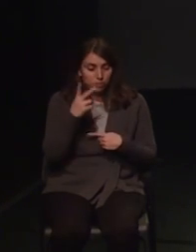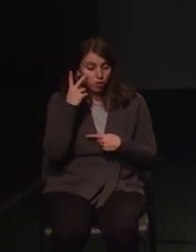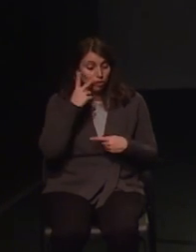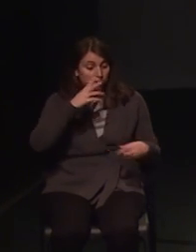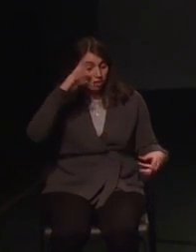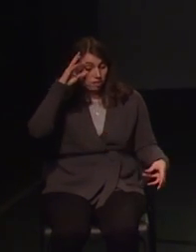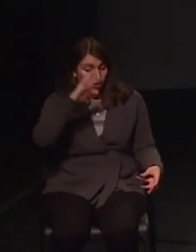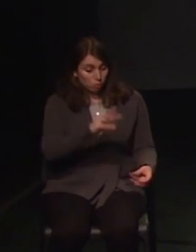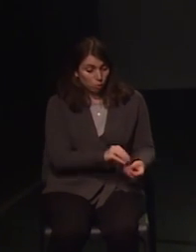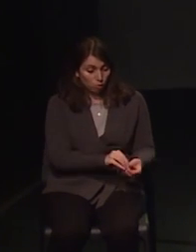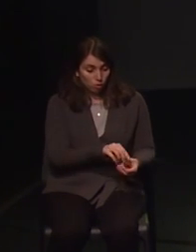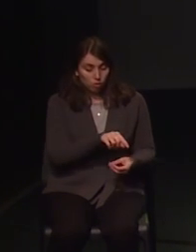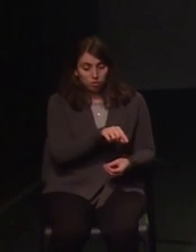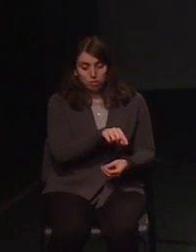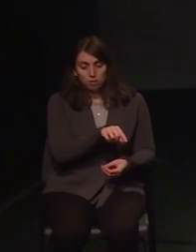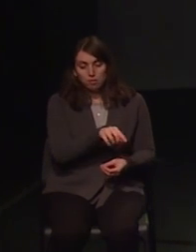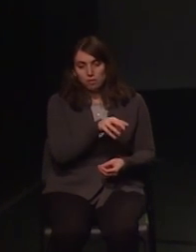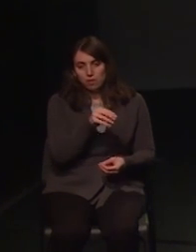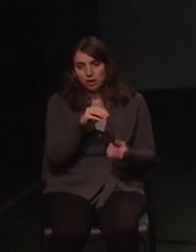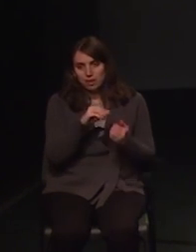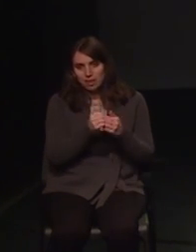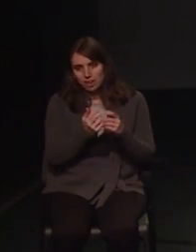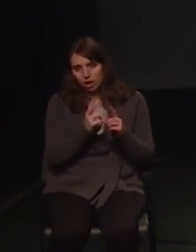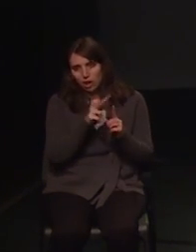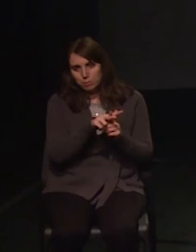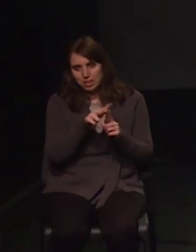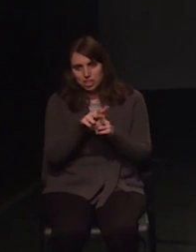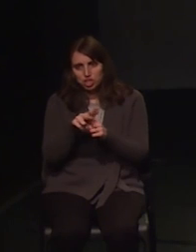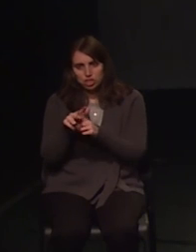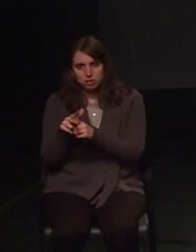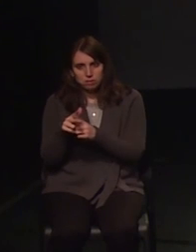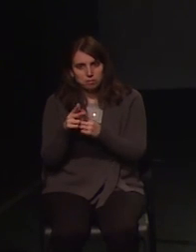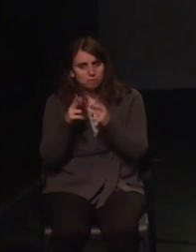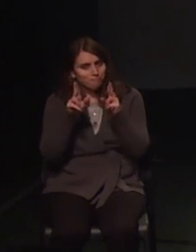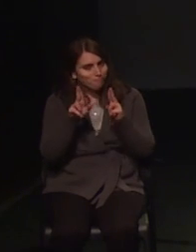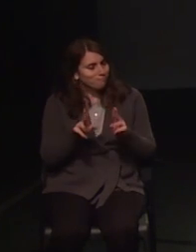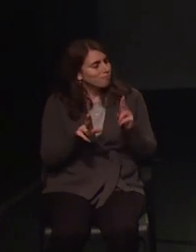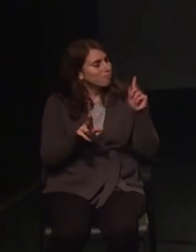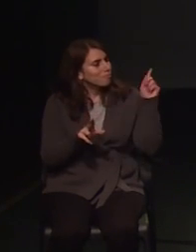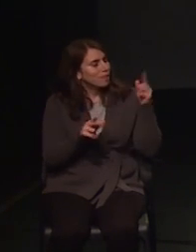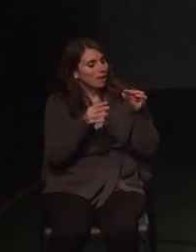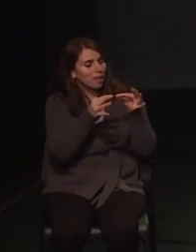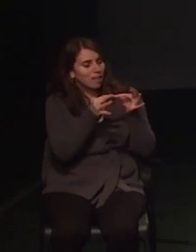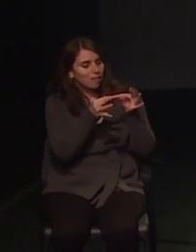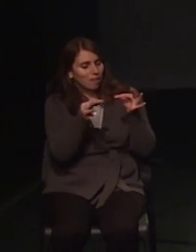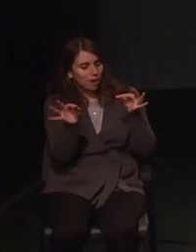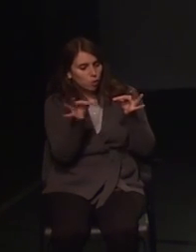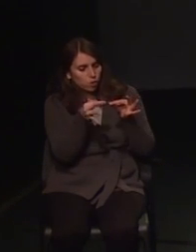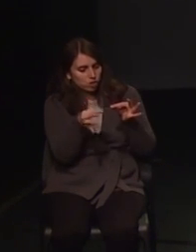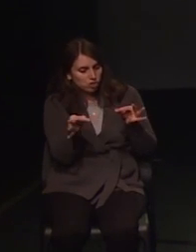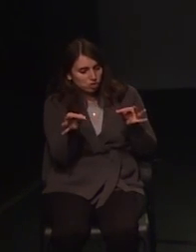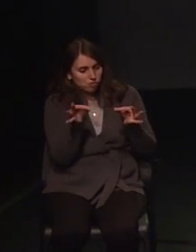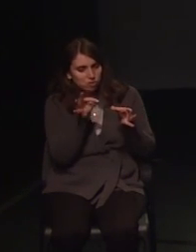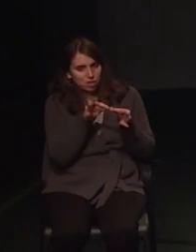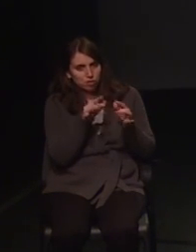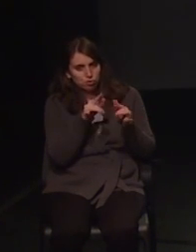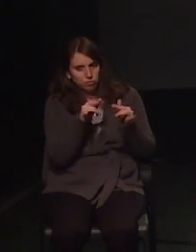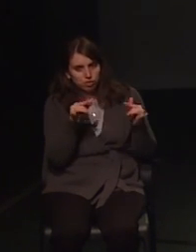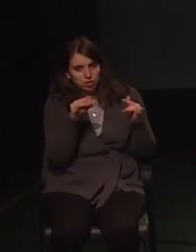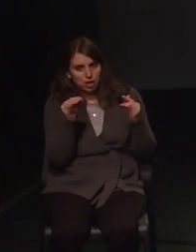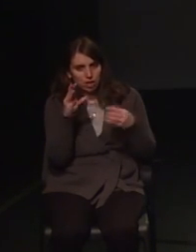in our applications language on diversity and inclusion in the guidelines so that people